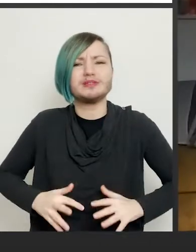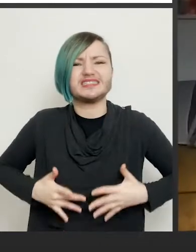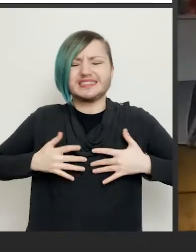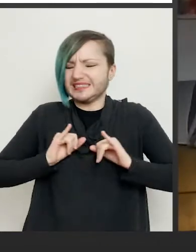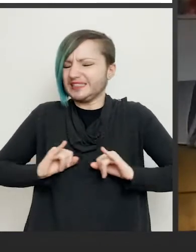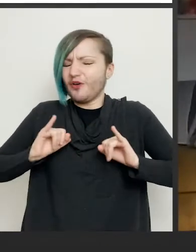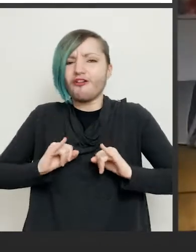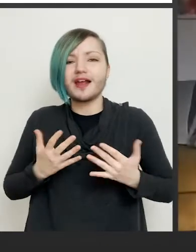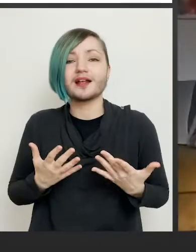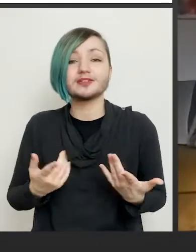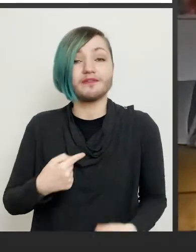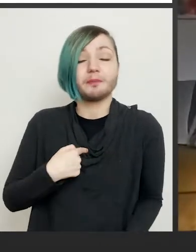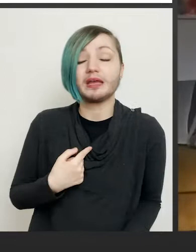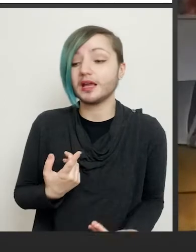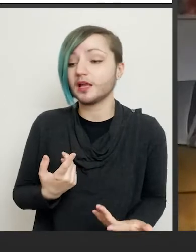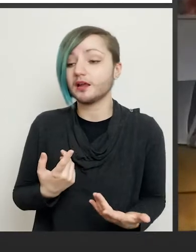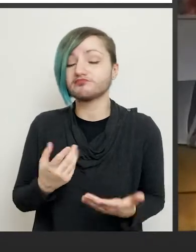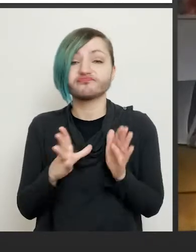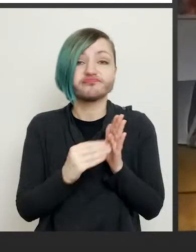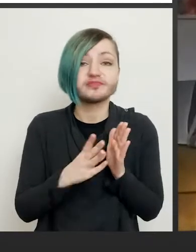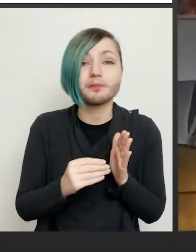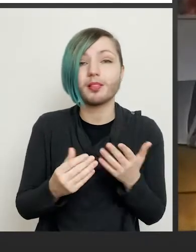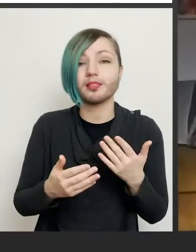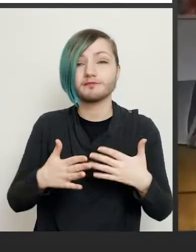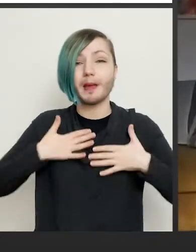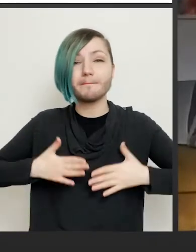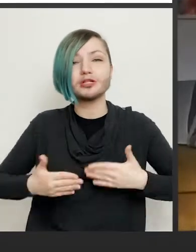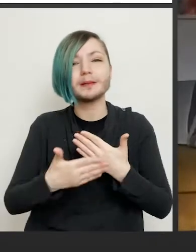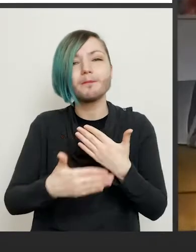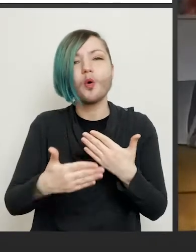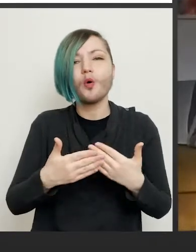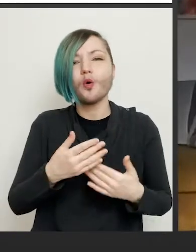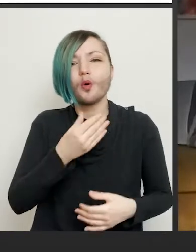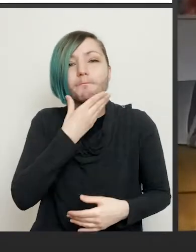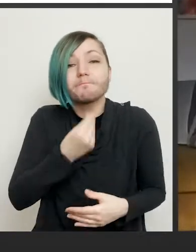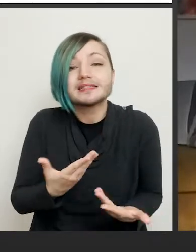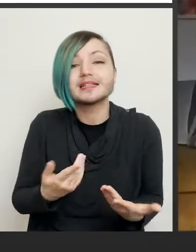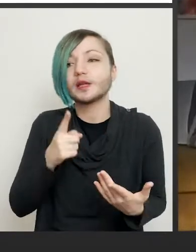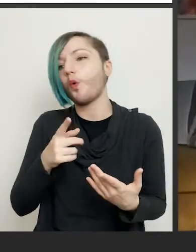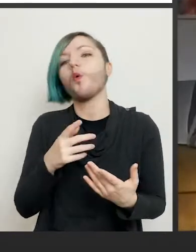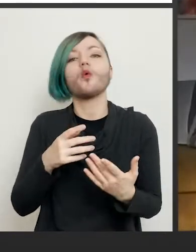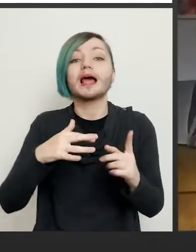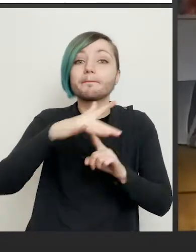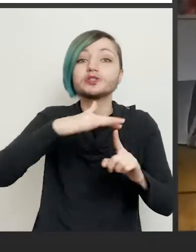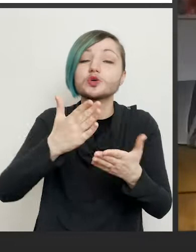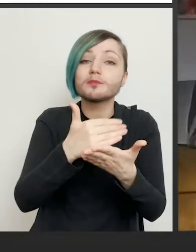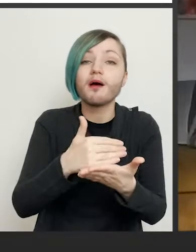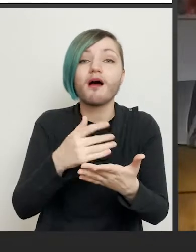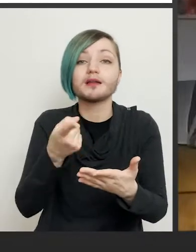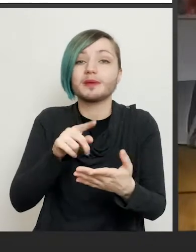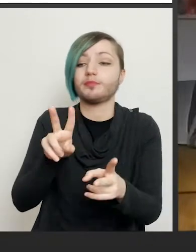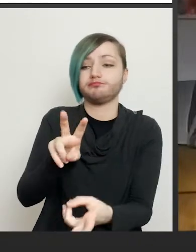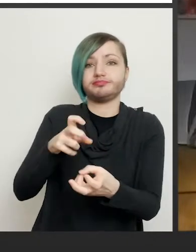like having a more masculine body, being perceived as masculine, or the social aspect of it was also